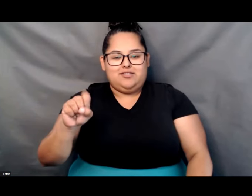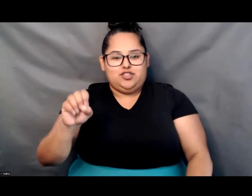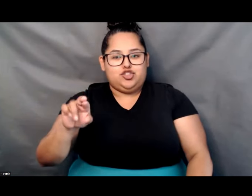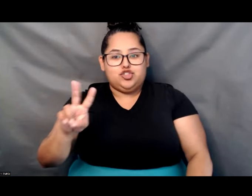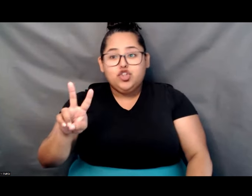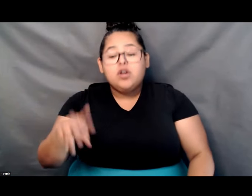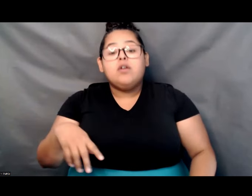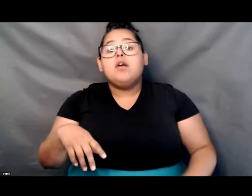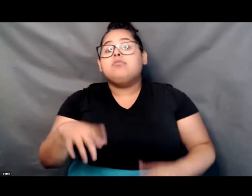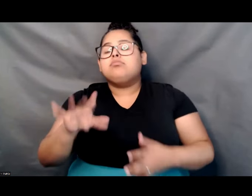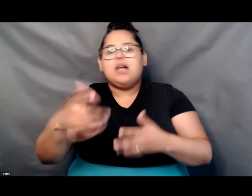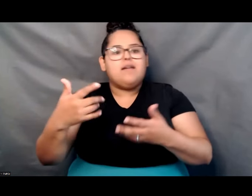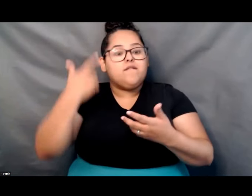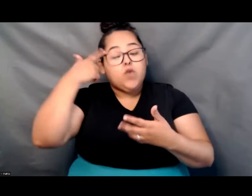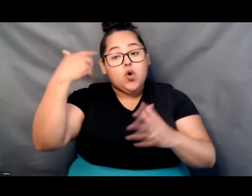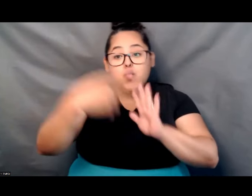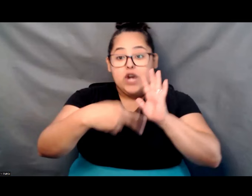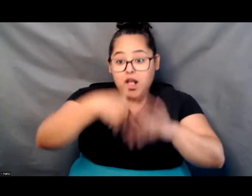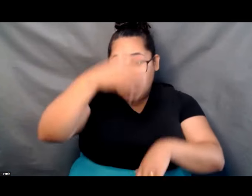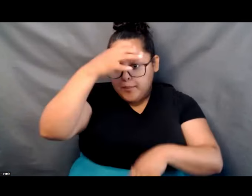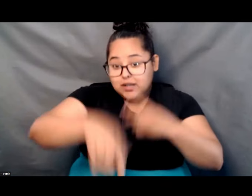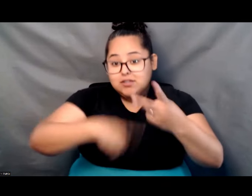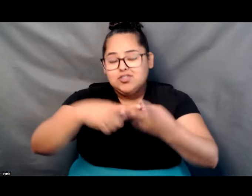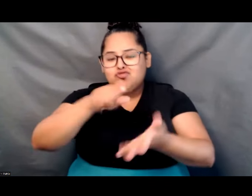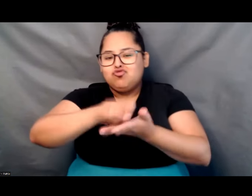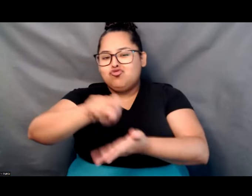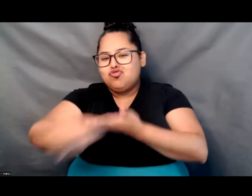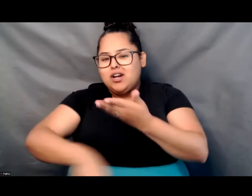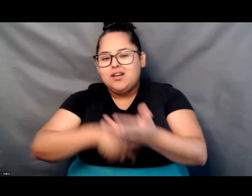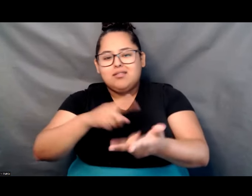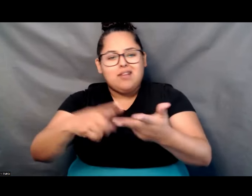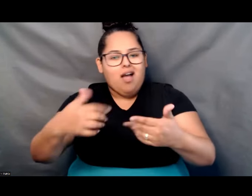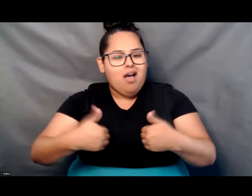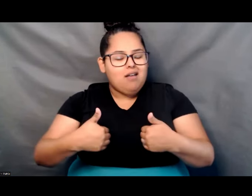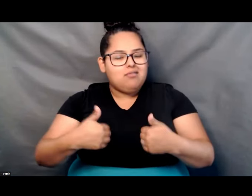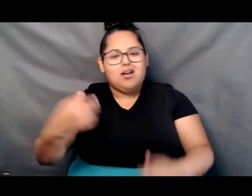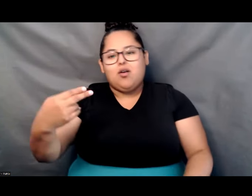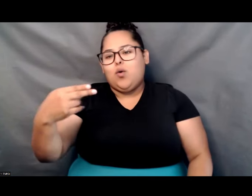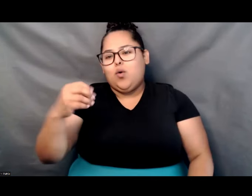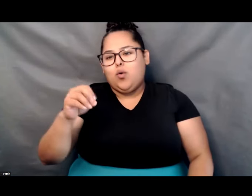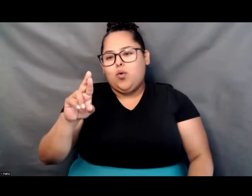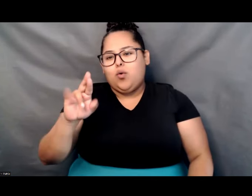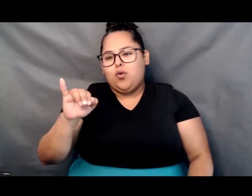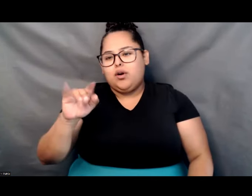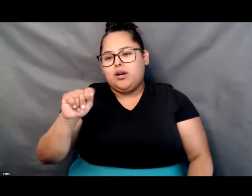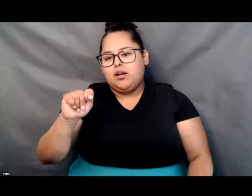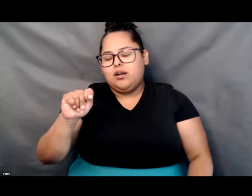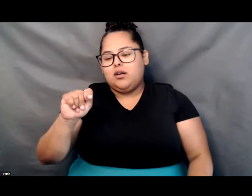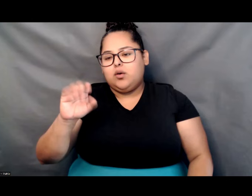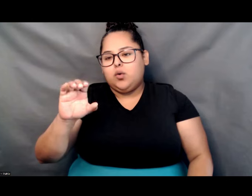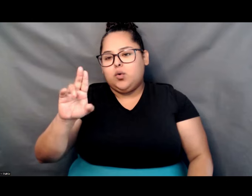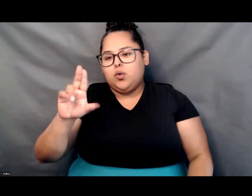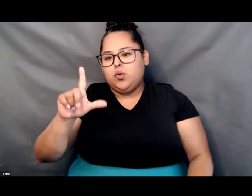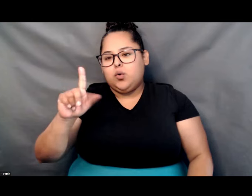reading comprehension, writing skills. We also have a horticulture program within our DevSer classes. So